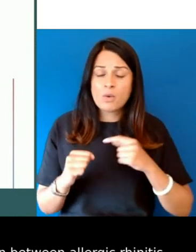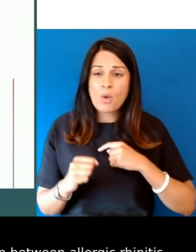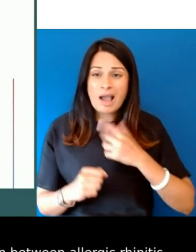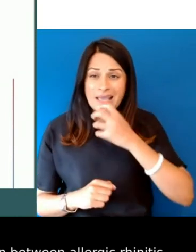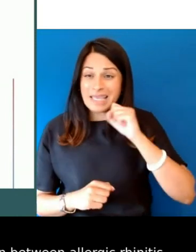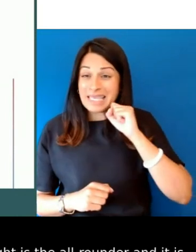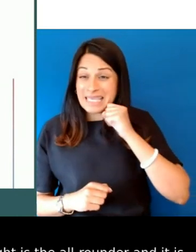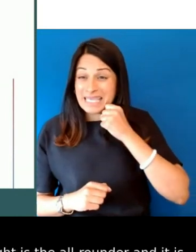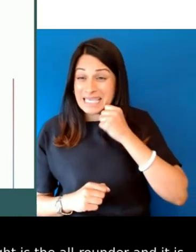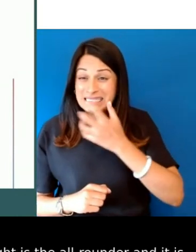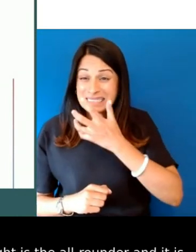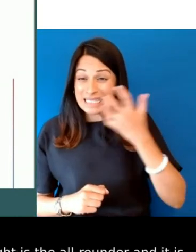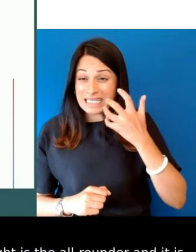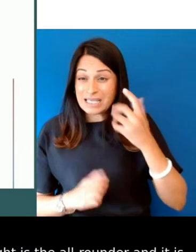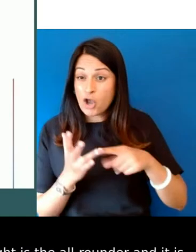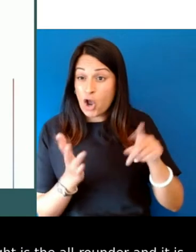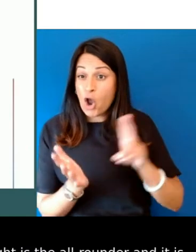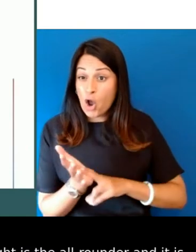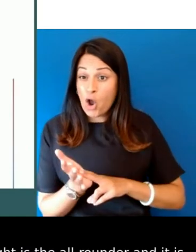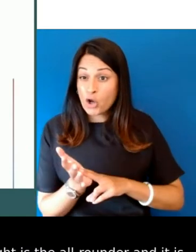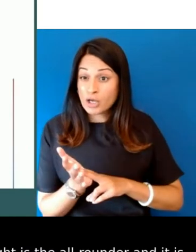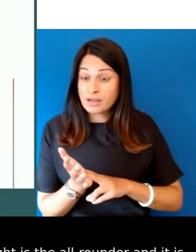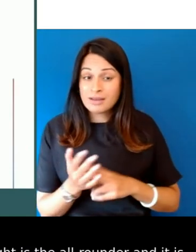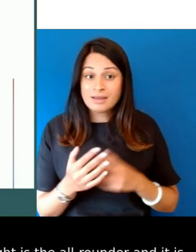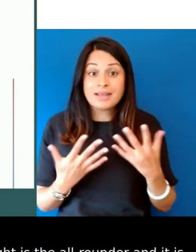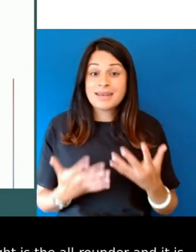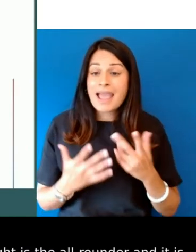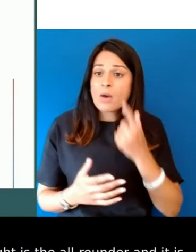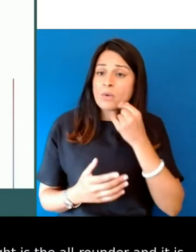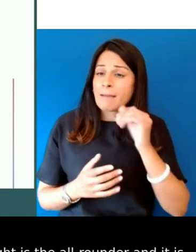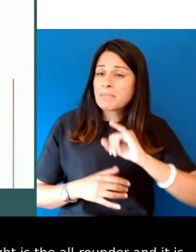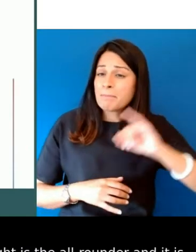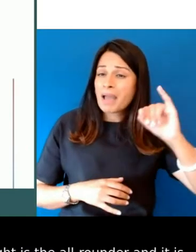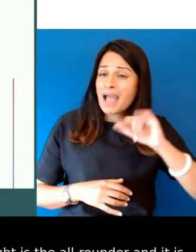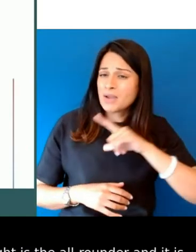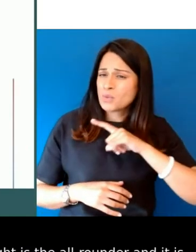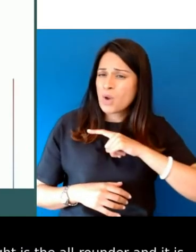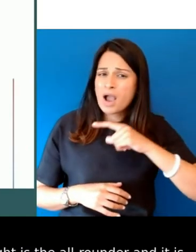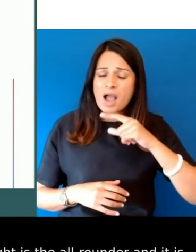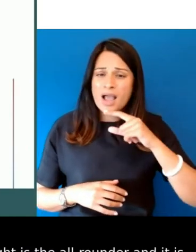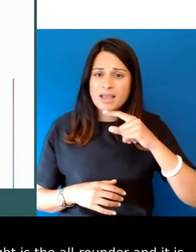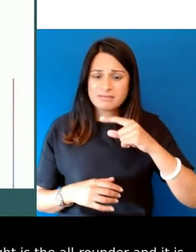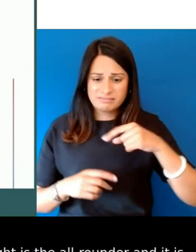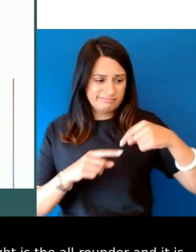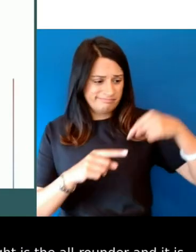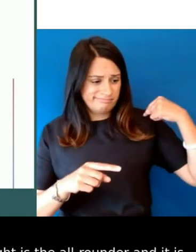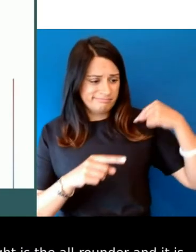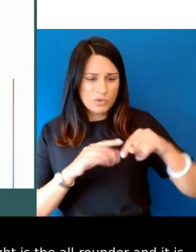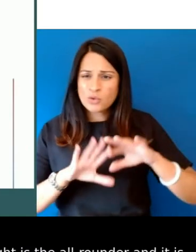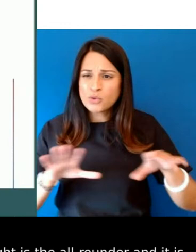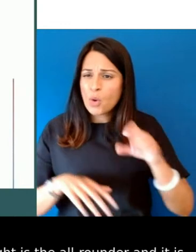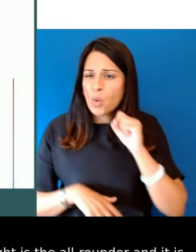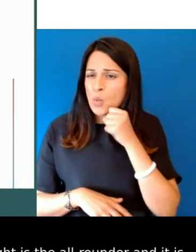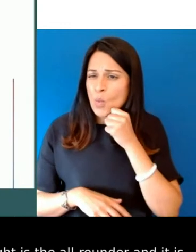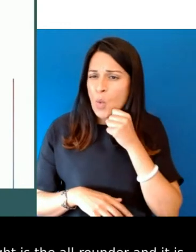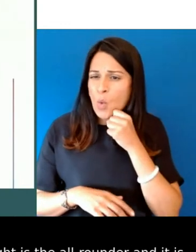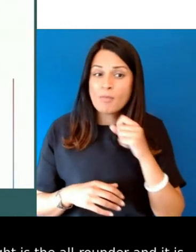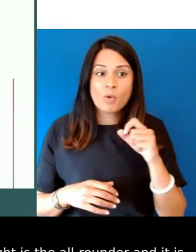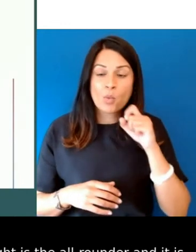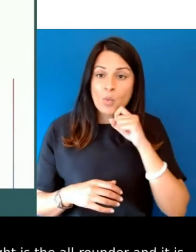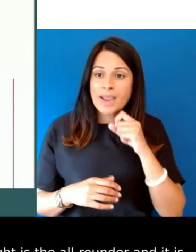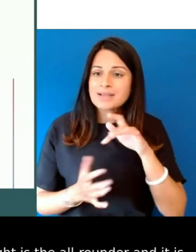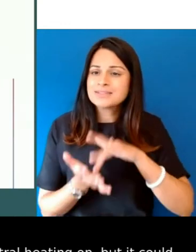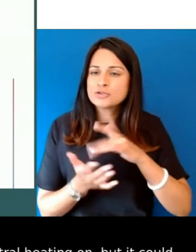in time uh it could be pretty bad right now because we haven't had a very uh warm few weeks so as soon as the central heating goes on the windows start